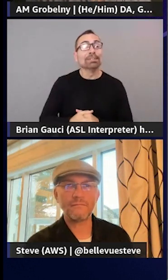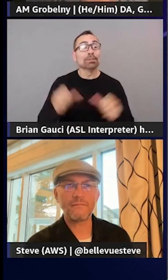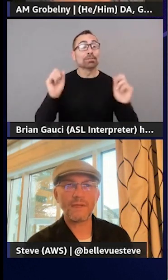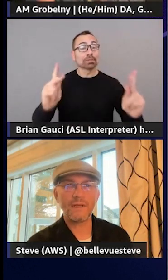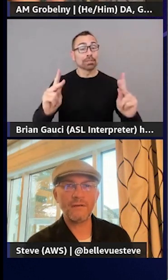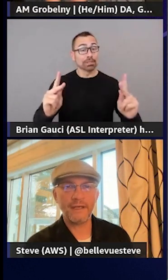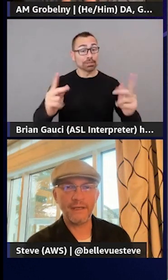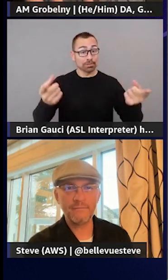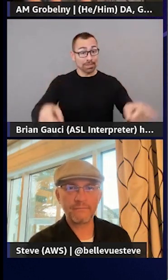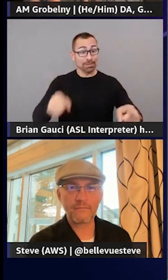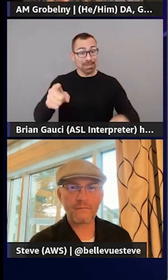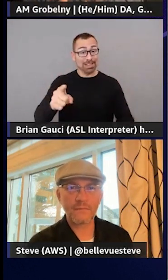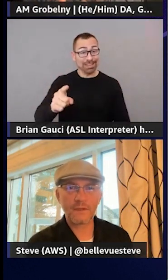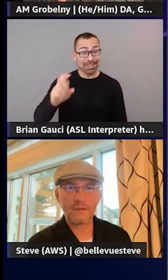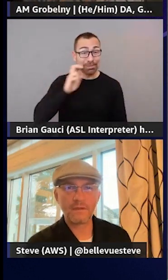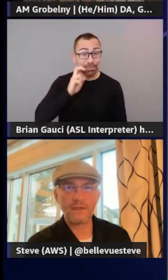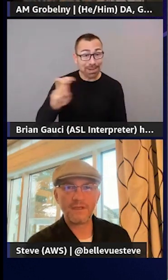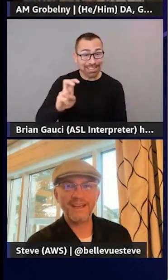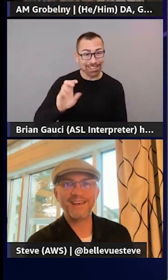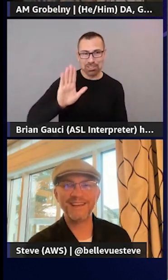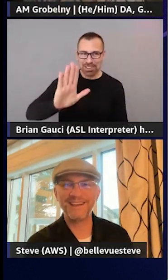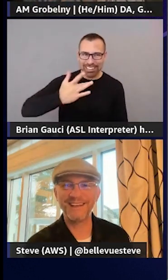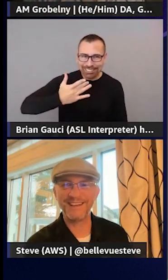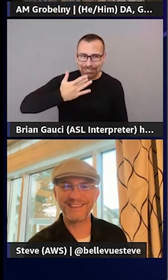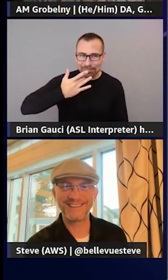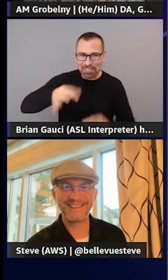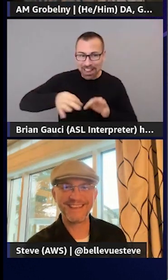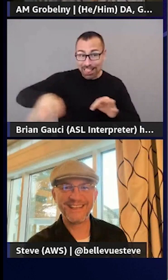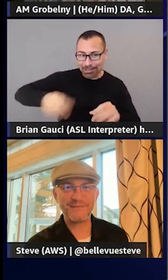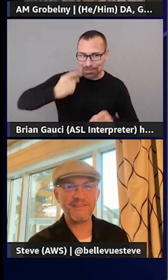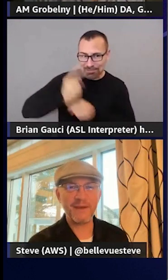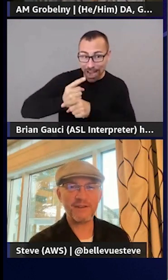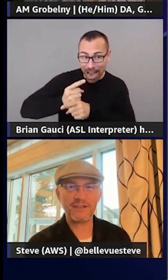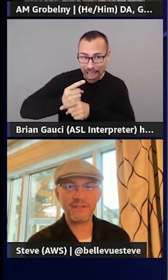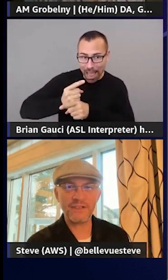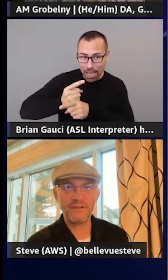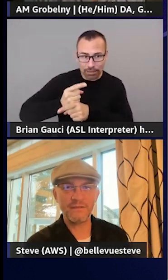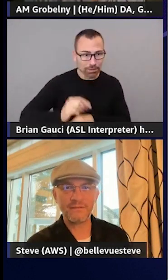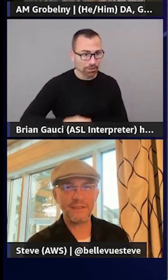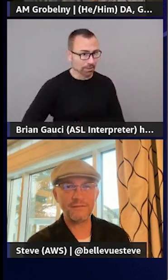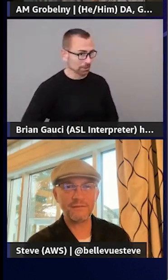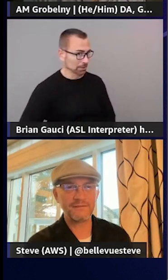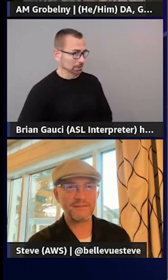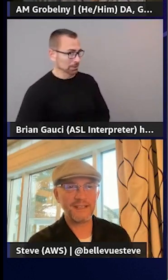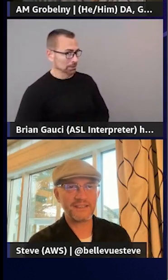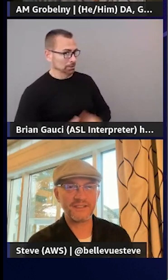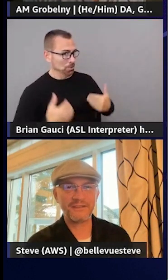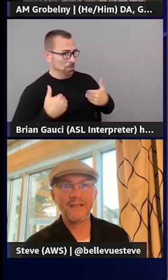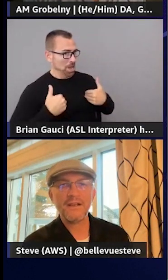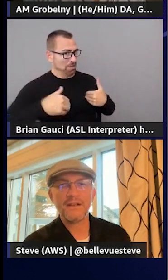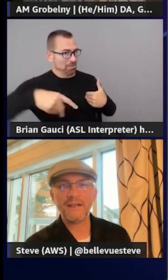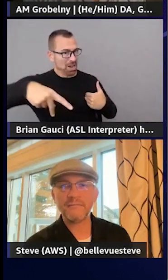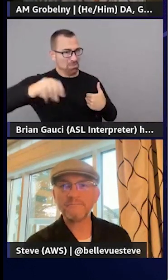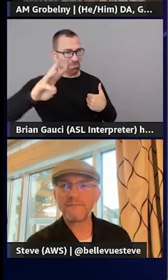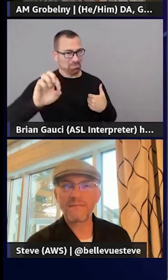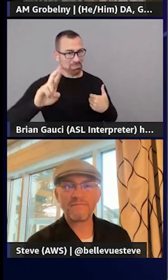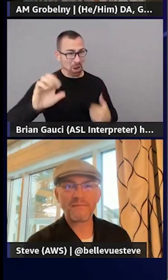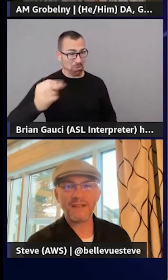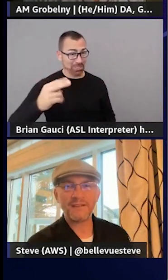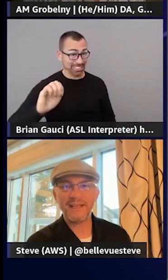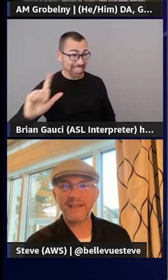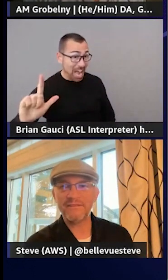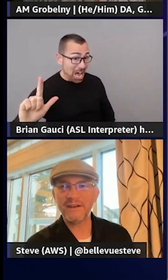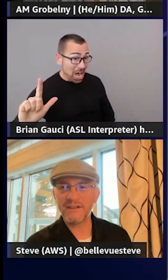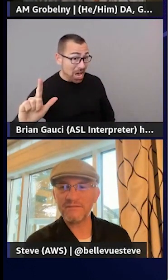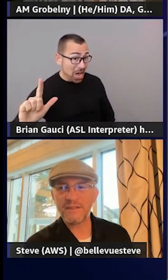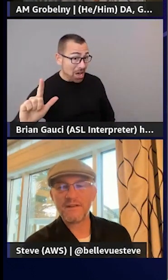here? Python, your favorite language, right? That's accurate? Do we have a PowerShell version? No, I guess not. No.